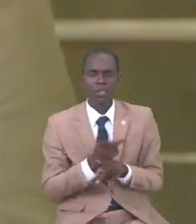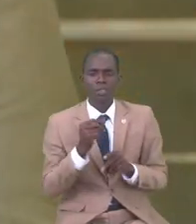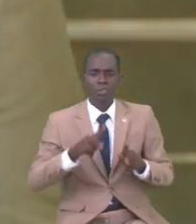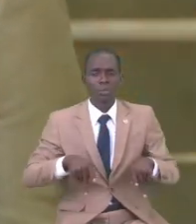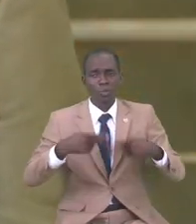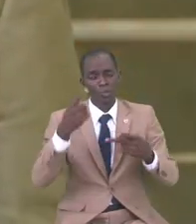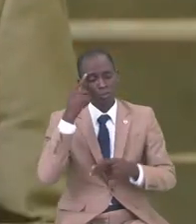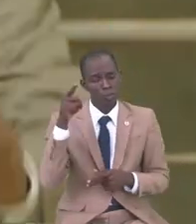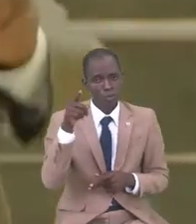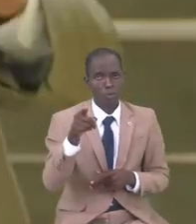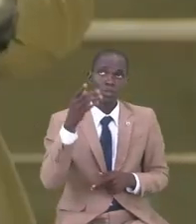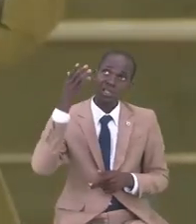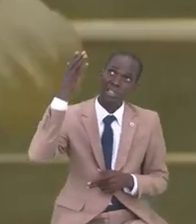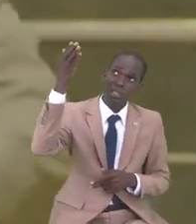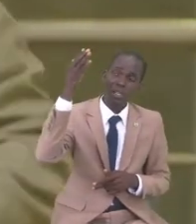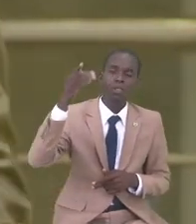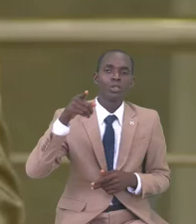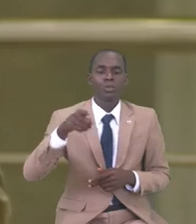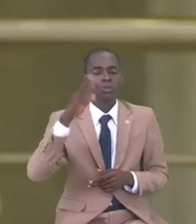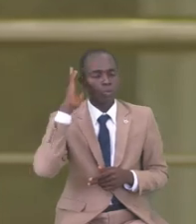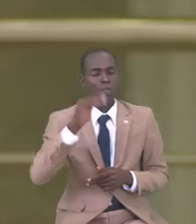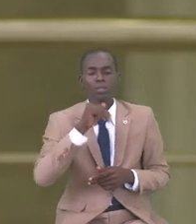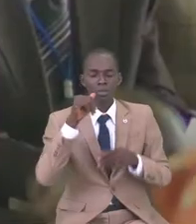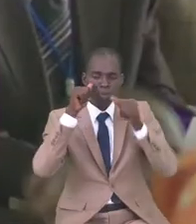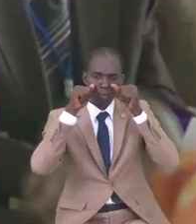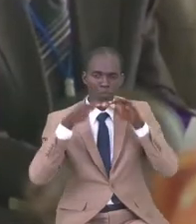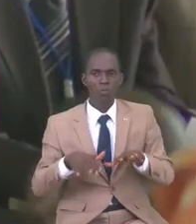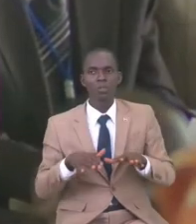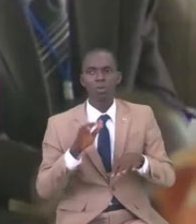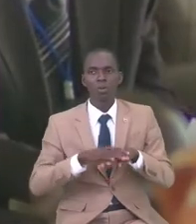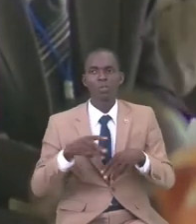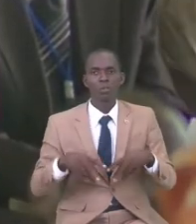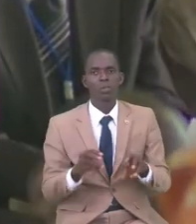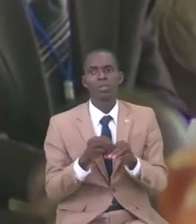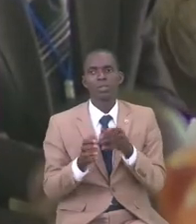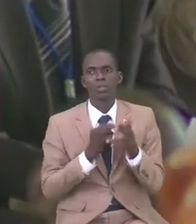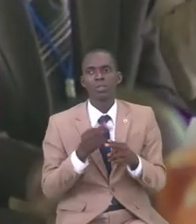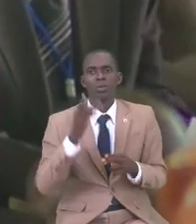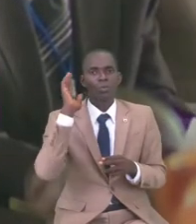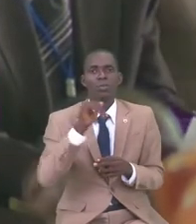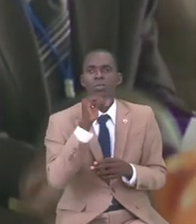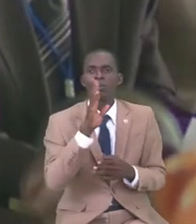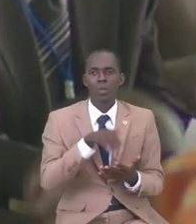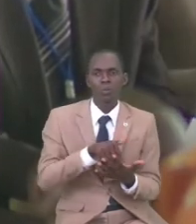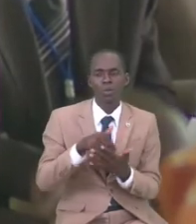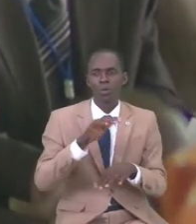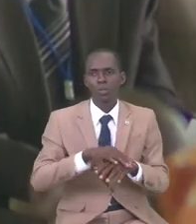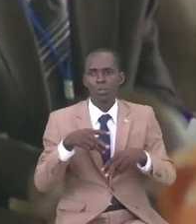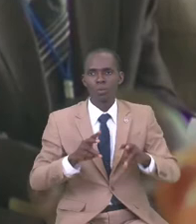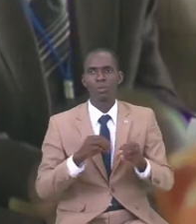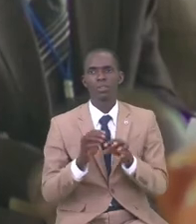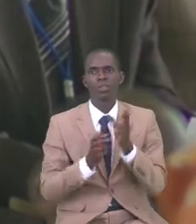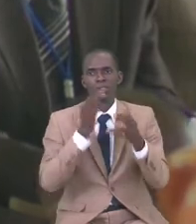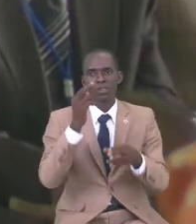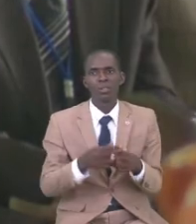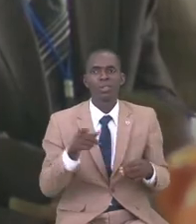over there, you will not faint by the wayside. You'll not be weakened by the wayside.